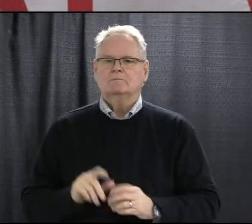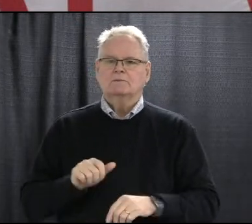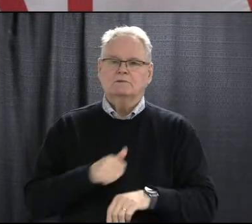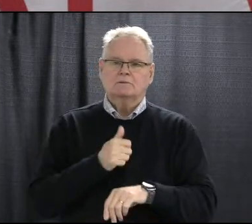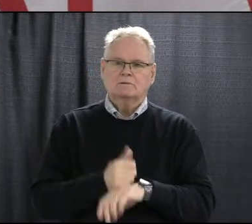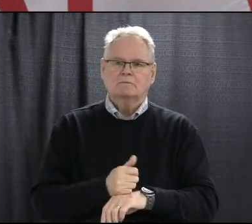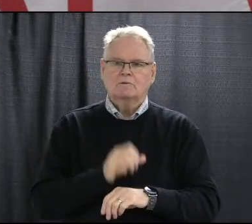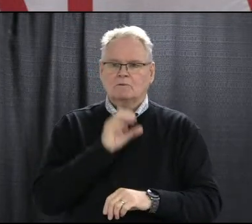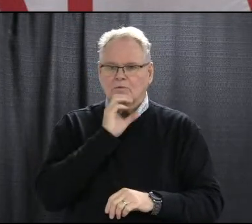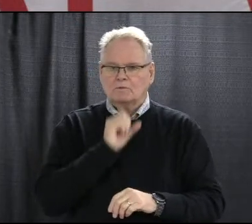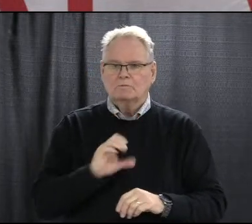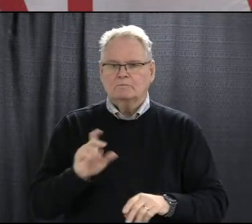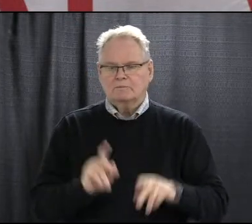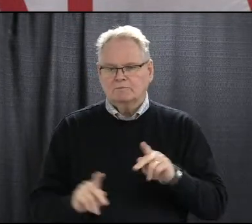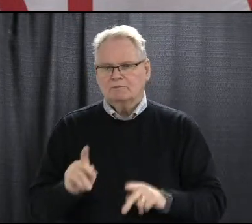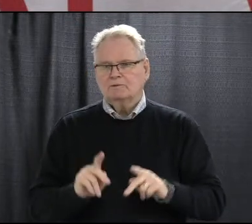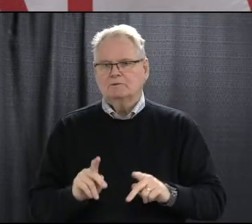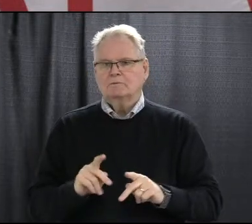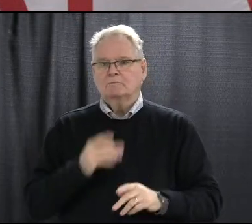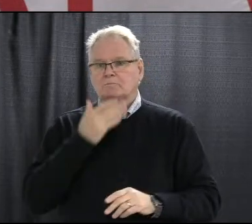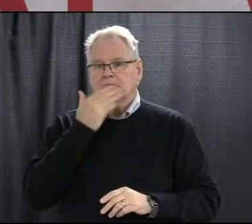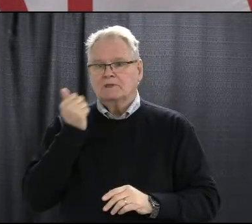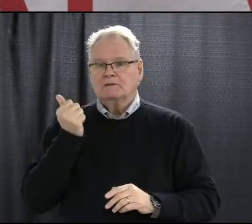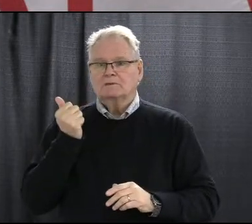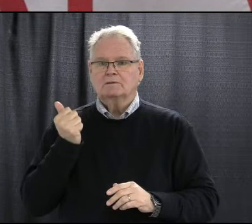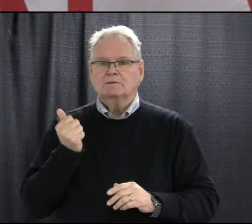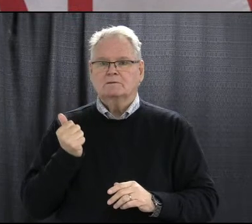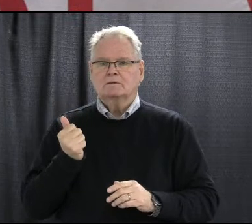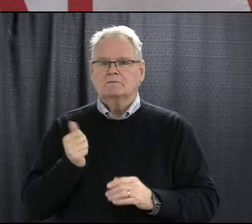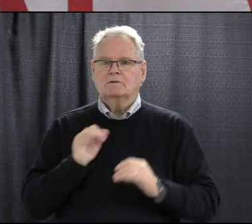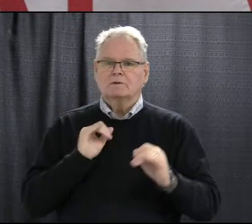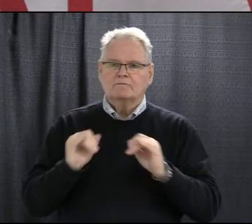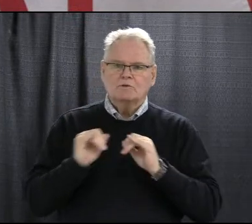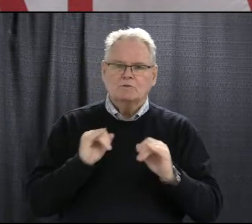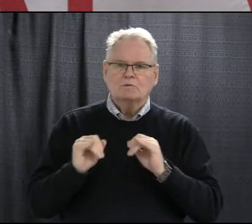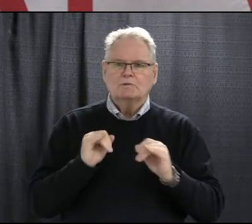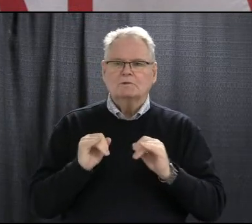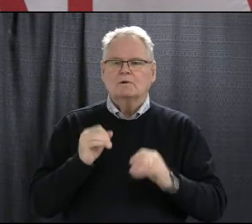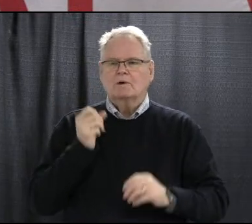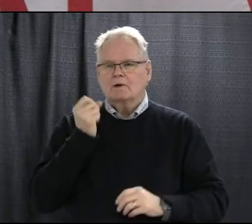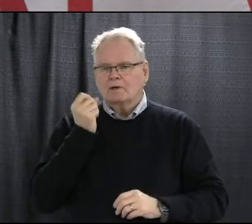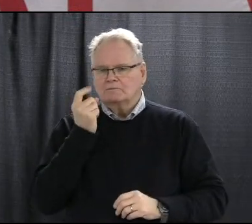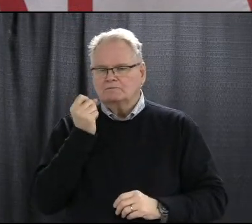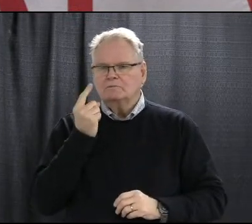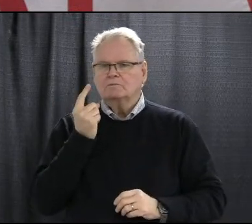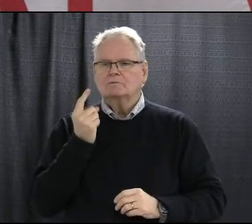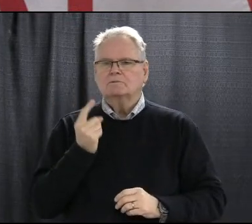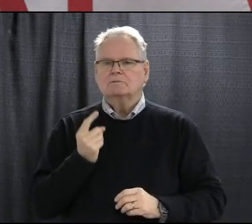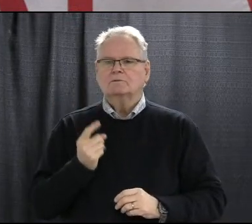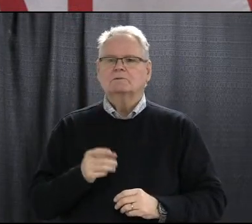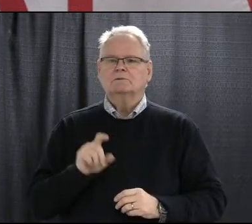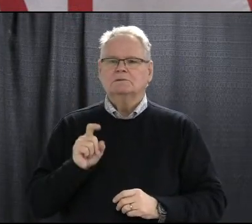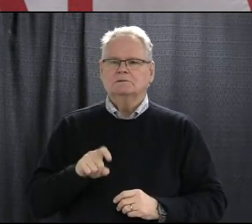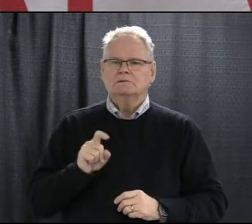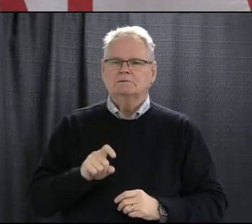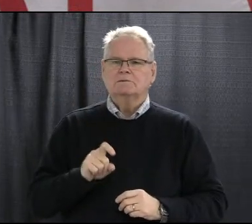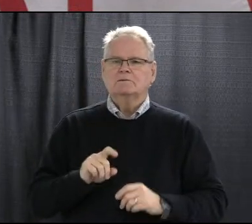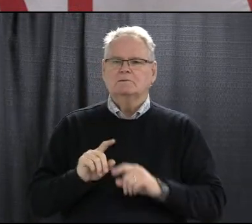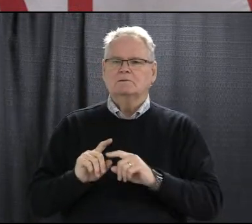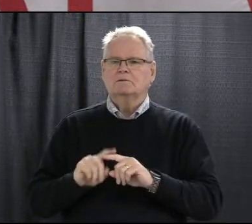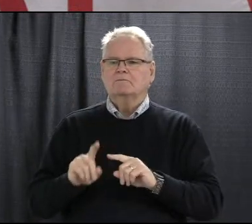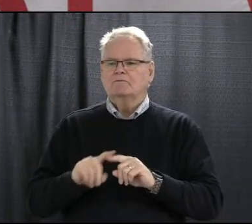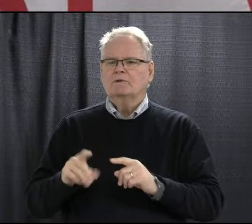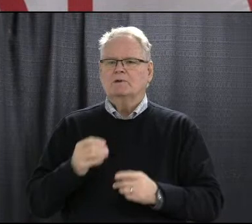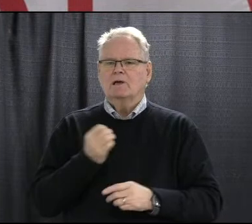adults, better physical environments, equipment and supplies that are designed to make the emergency visit